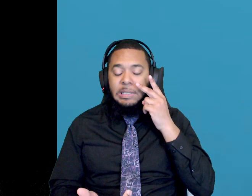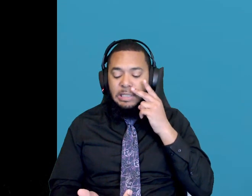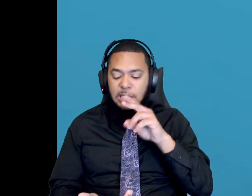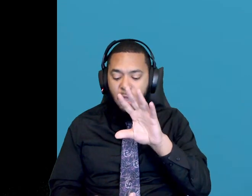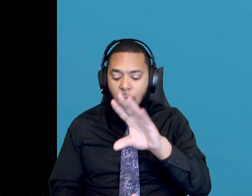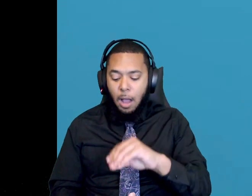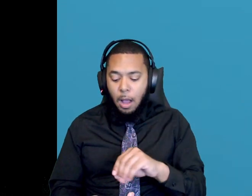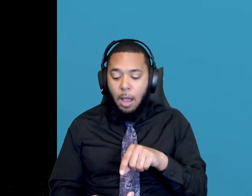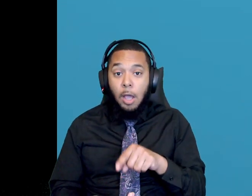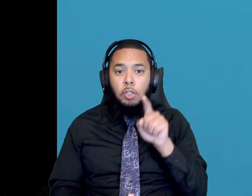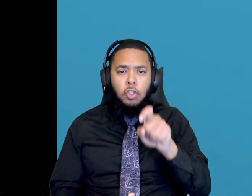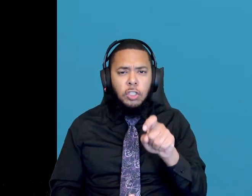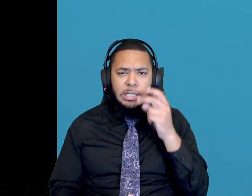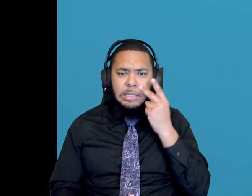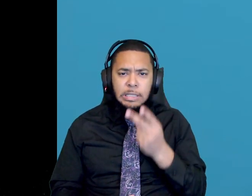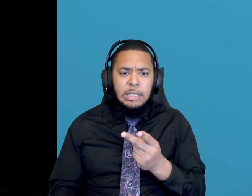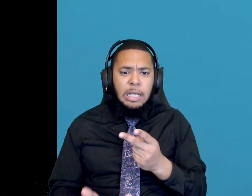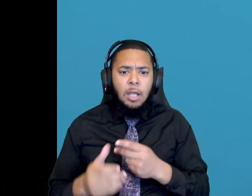say